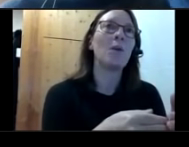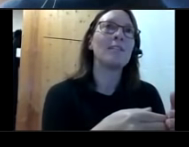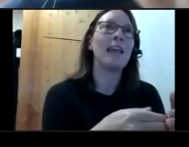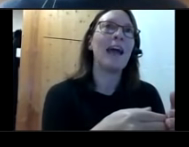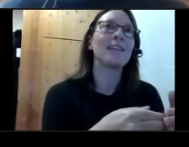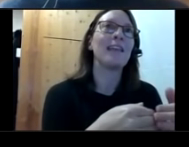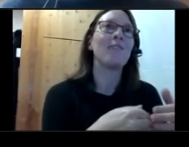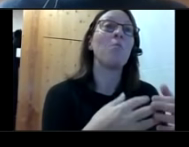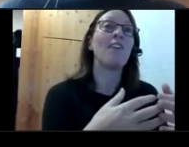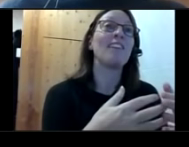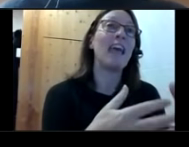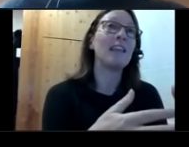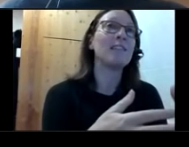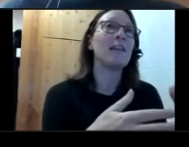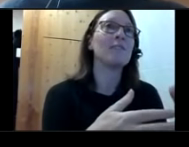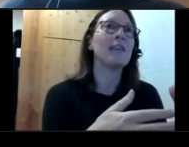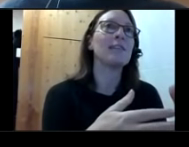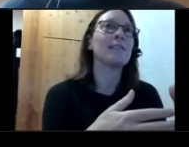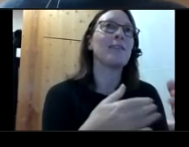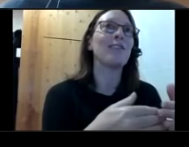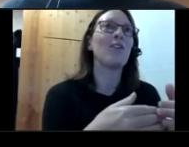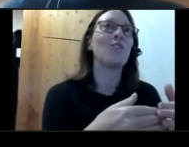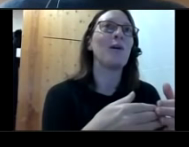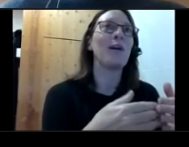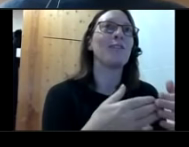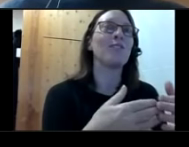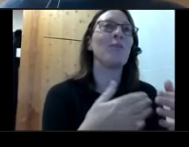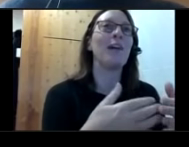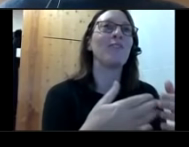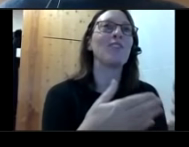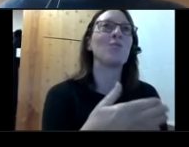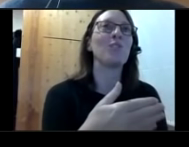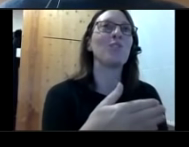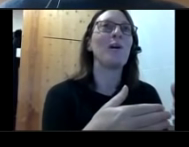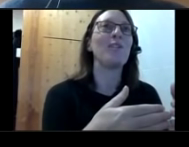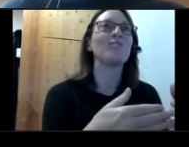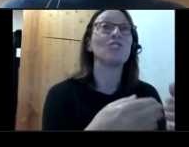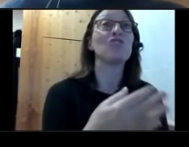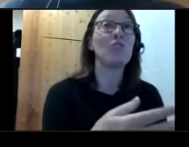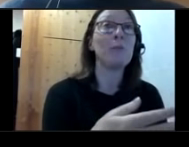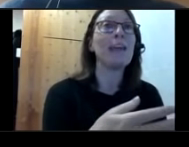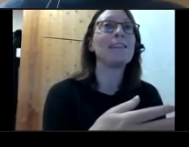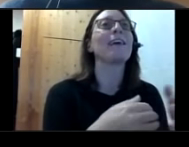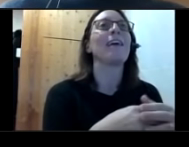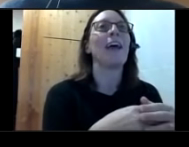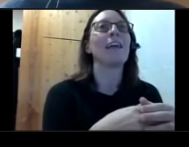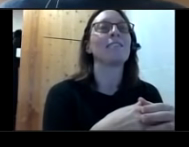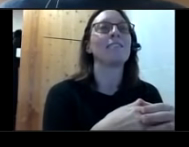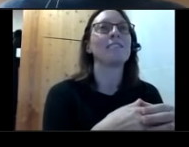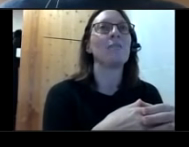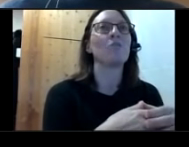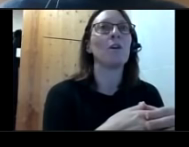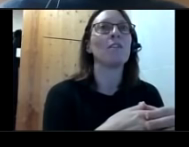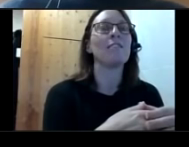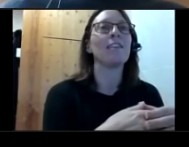the Equality Act, if you are providing any services, then you have to make sure that you are not discriminating against